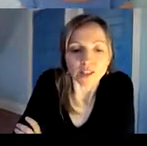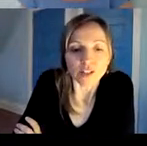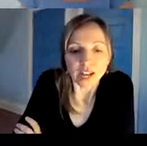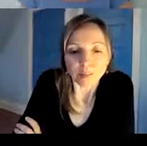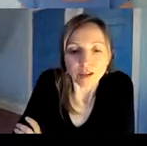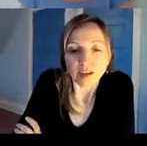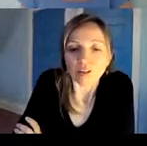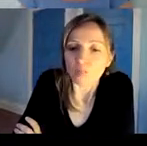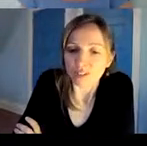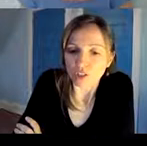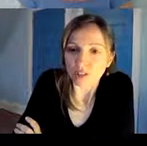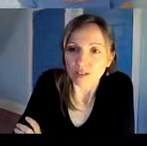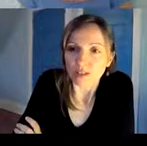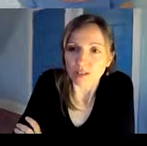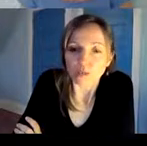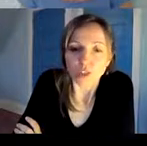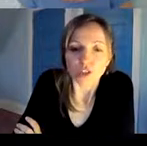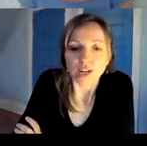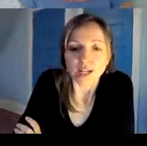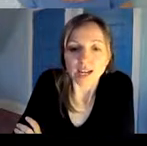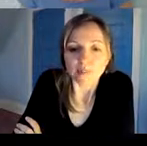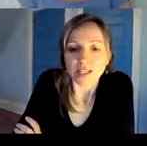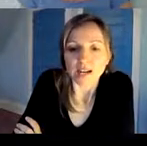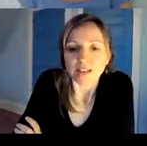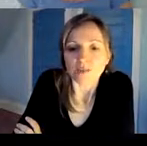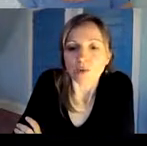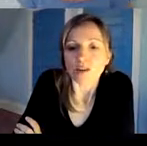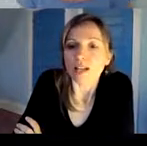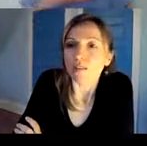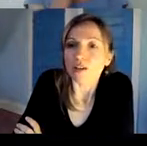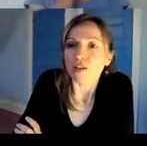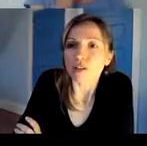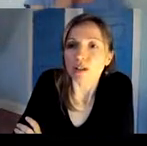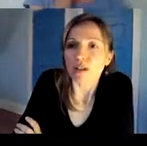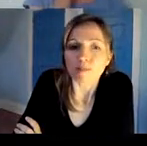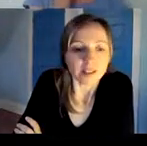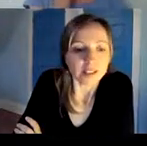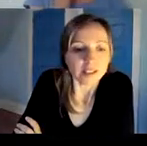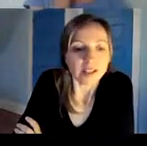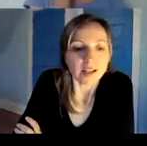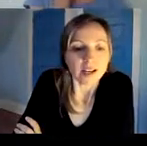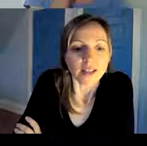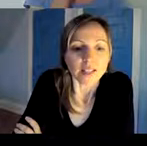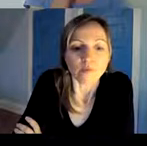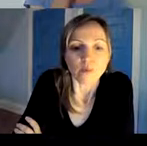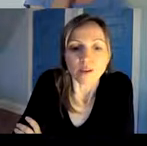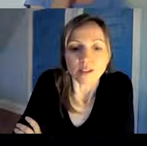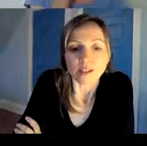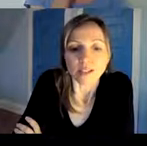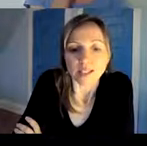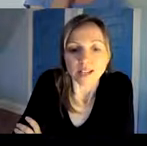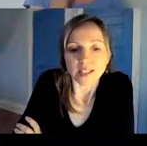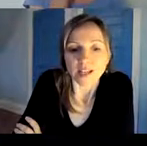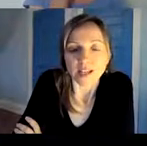leaf litter depth and composition, which degrades habitat for salamanders, mollusks, and some